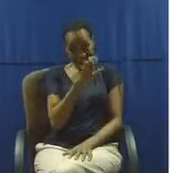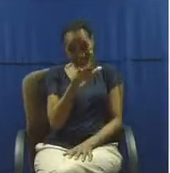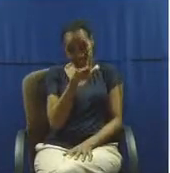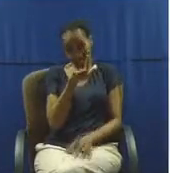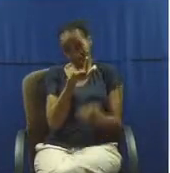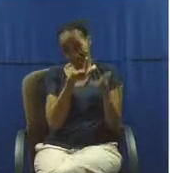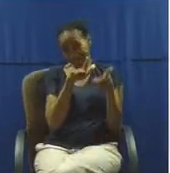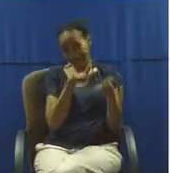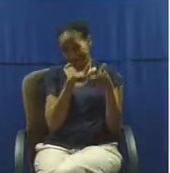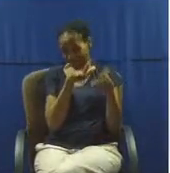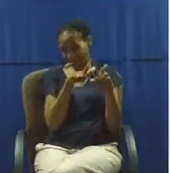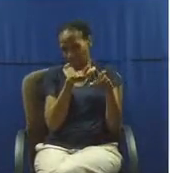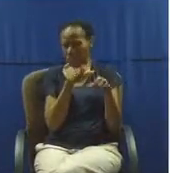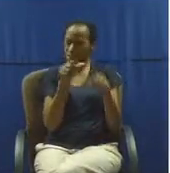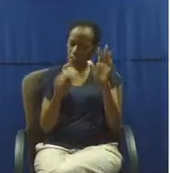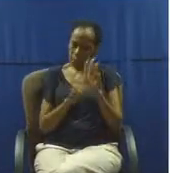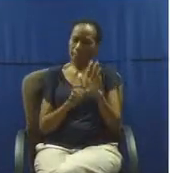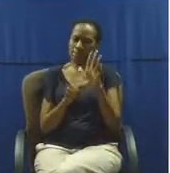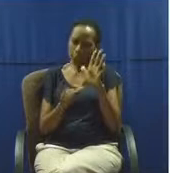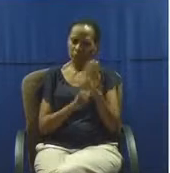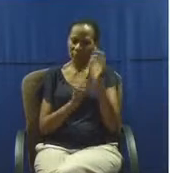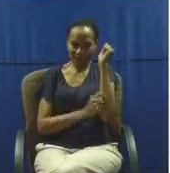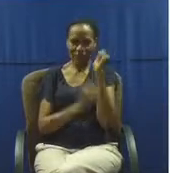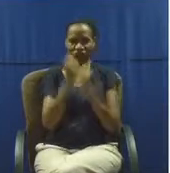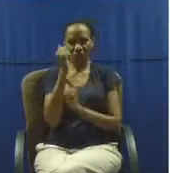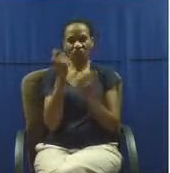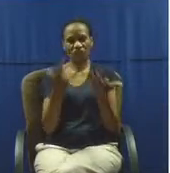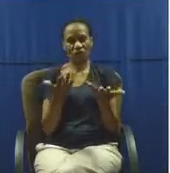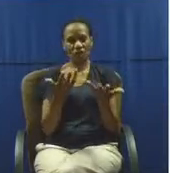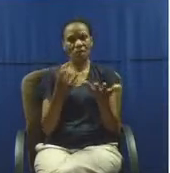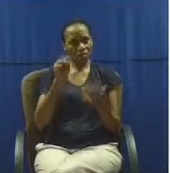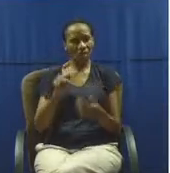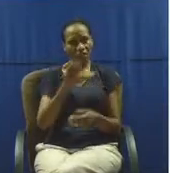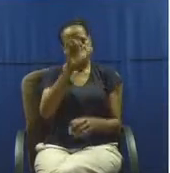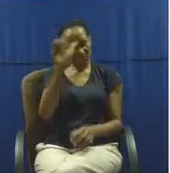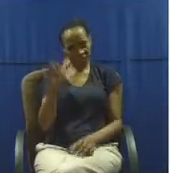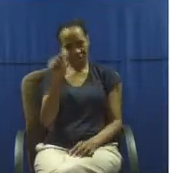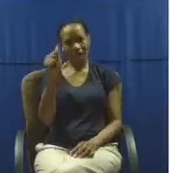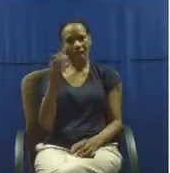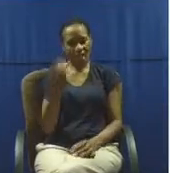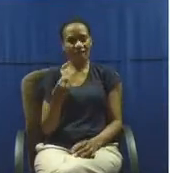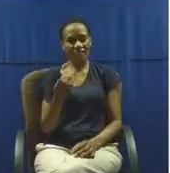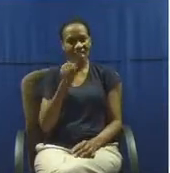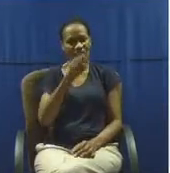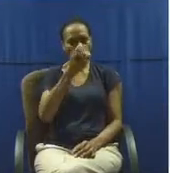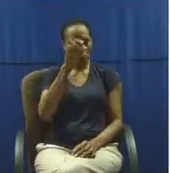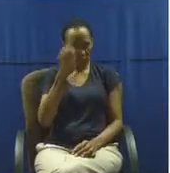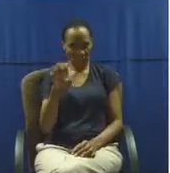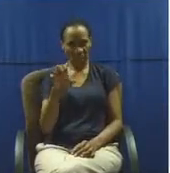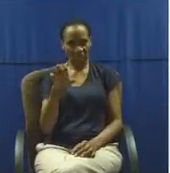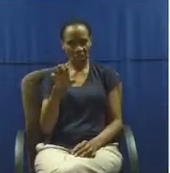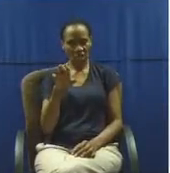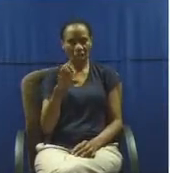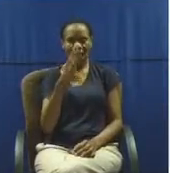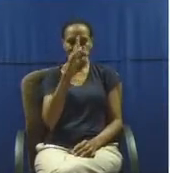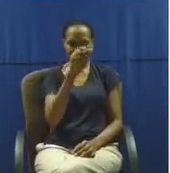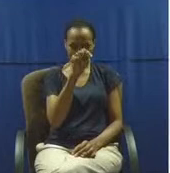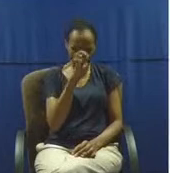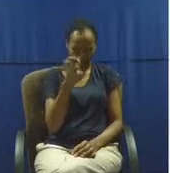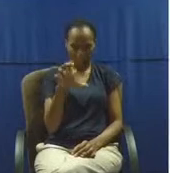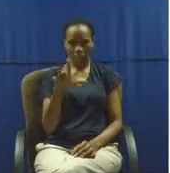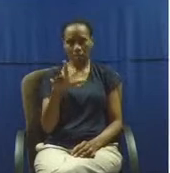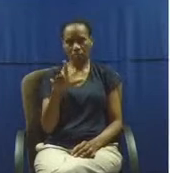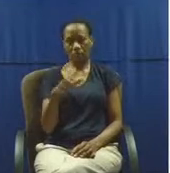is a great asset for us to have at the state-owned enterprise level, and I would like to see